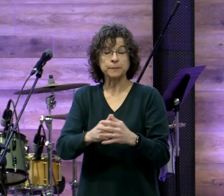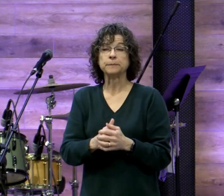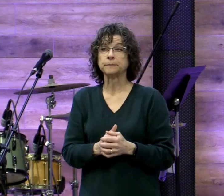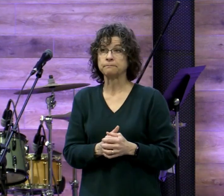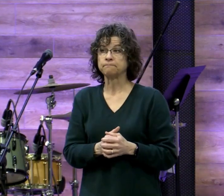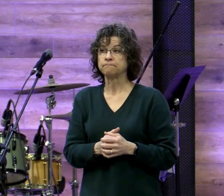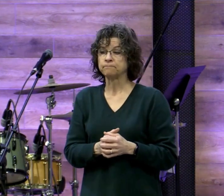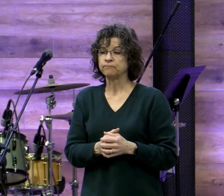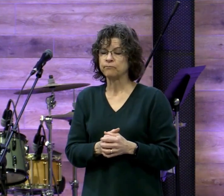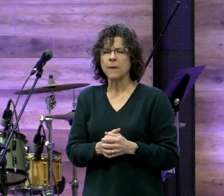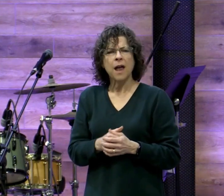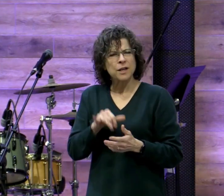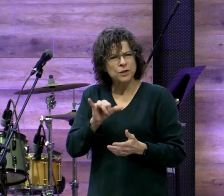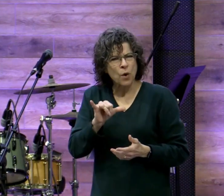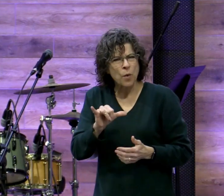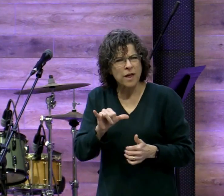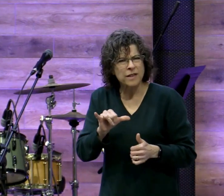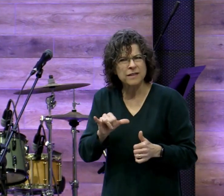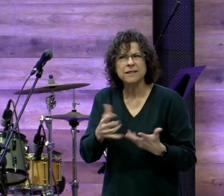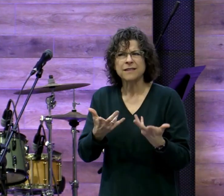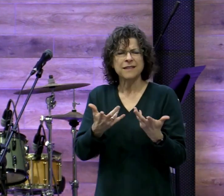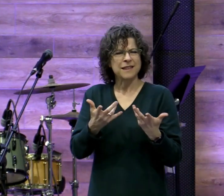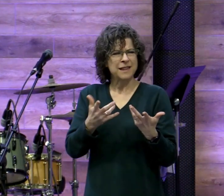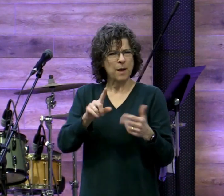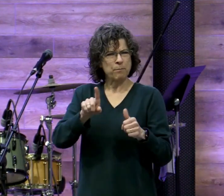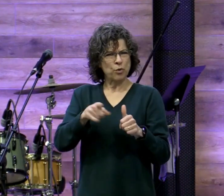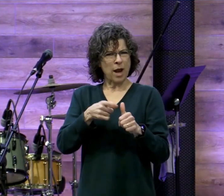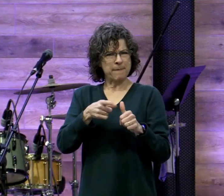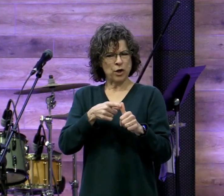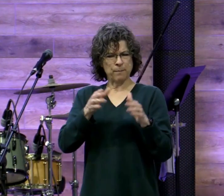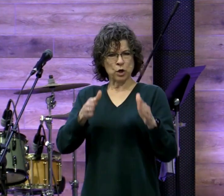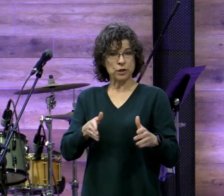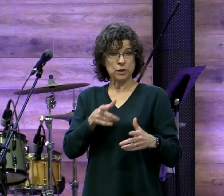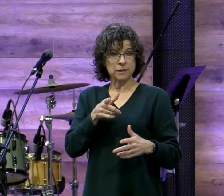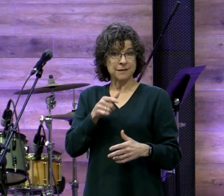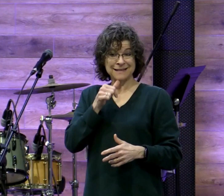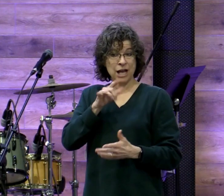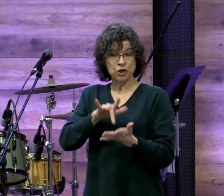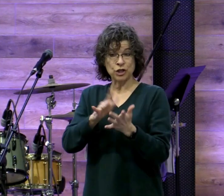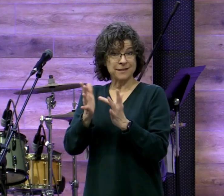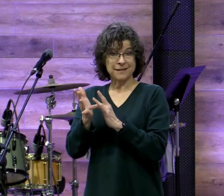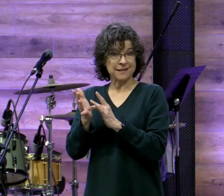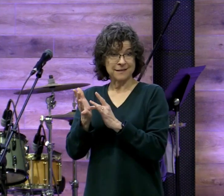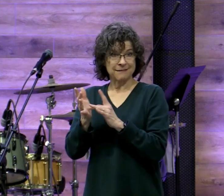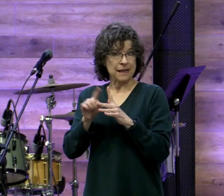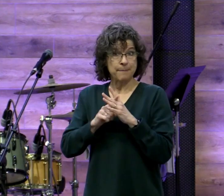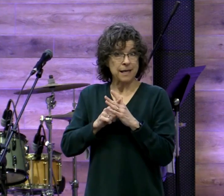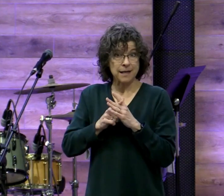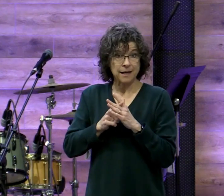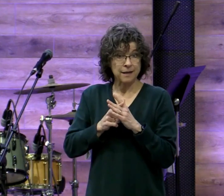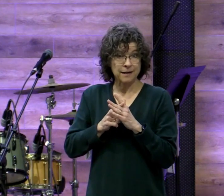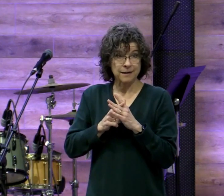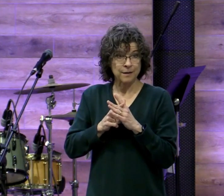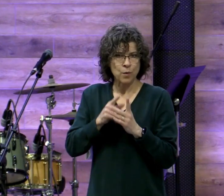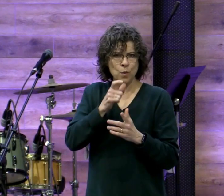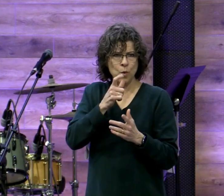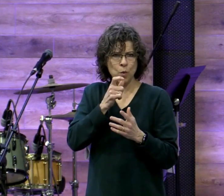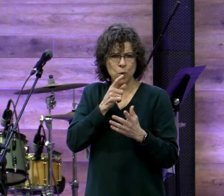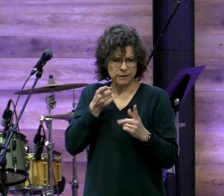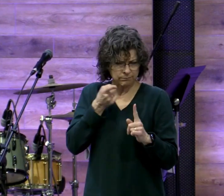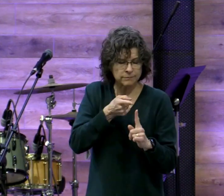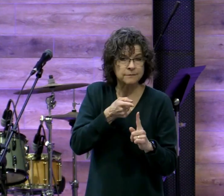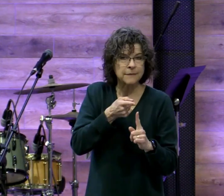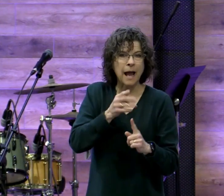The primary character in the first few verses of this story is not actually Jesus. It's Mary, the mother